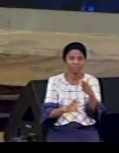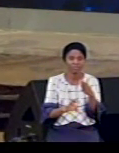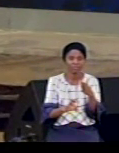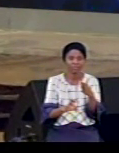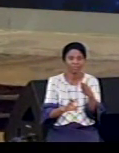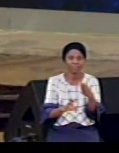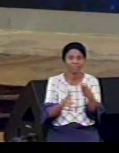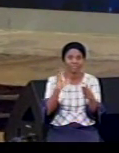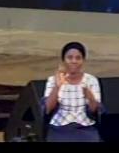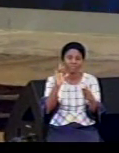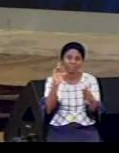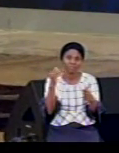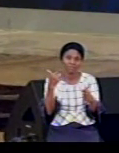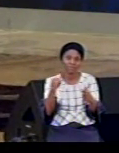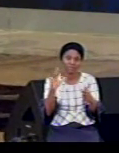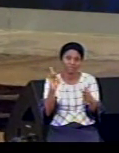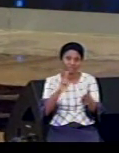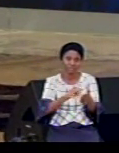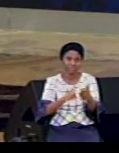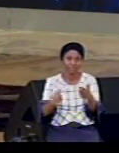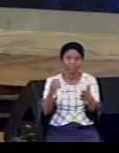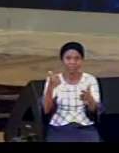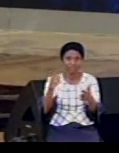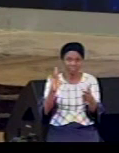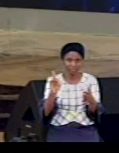Verily I say unto you,